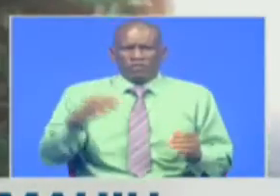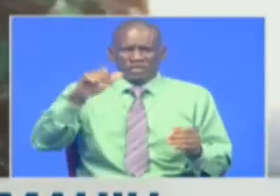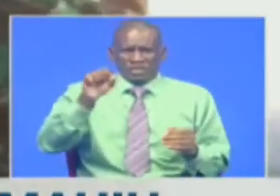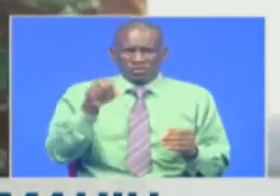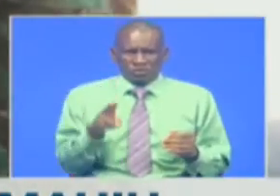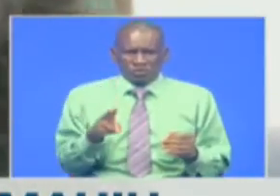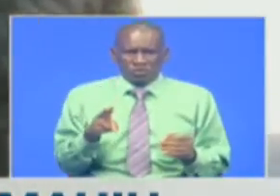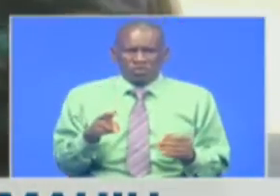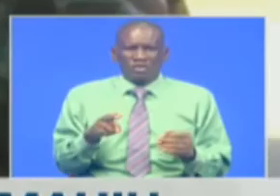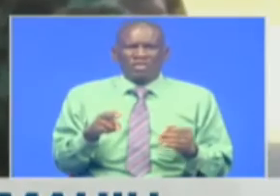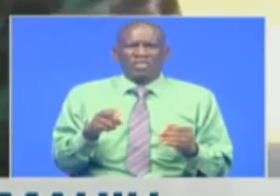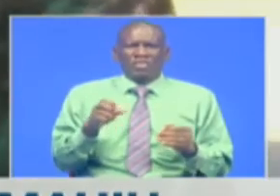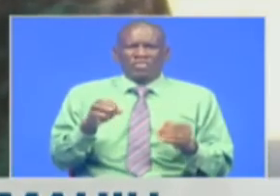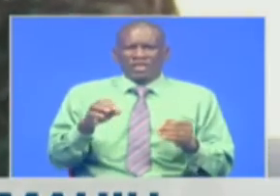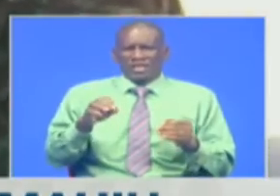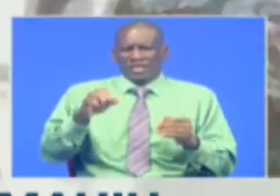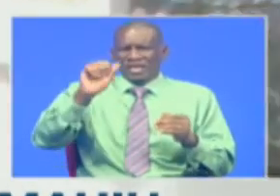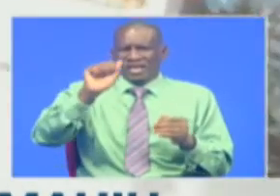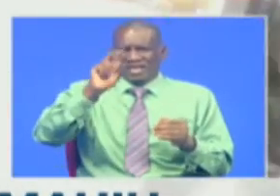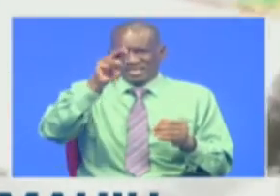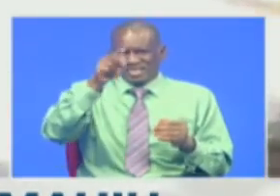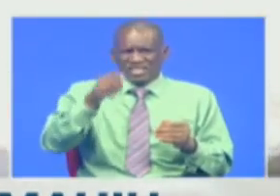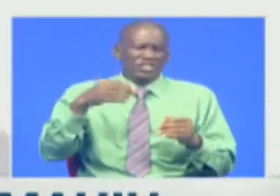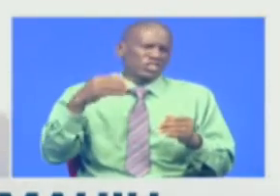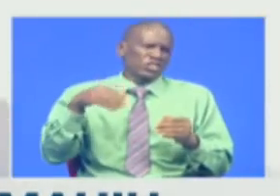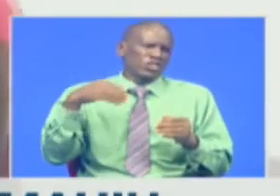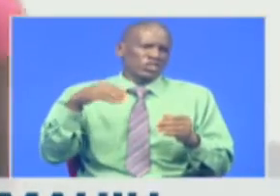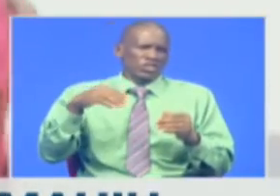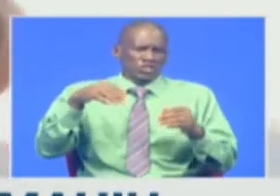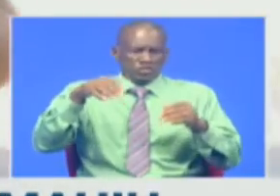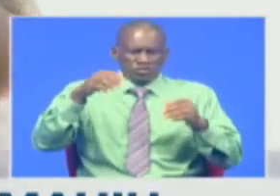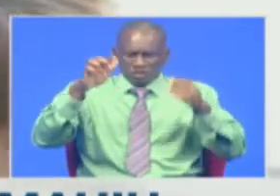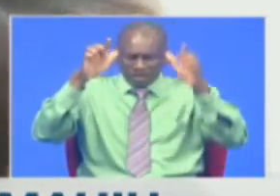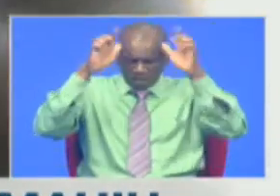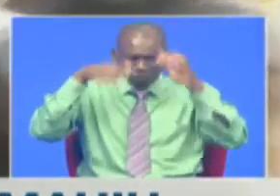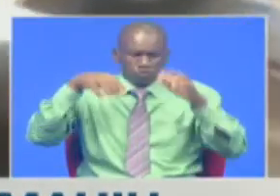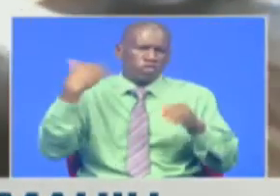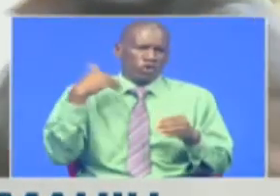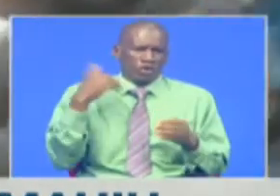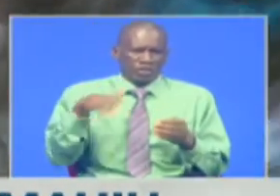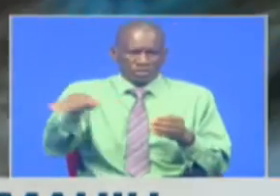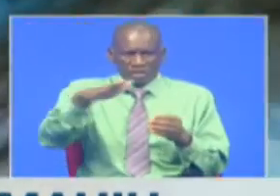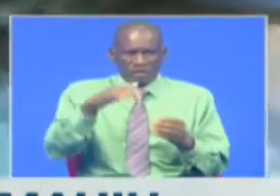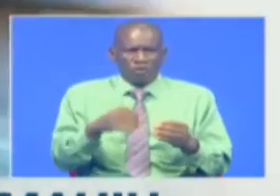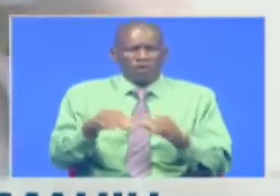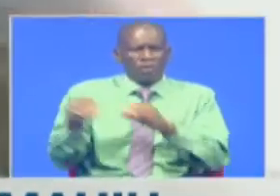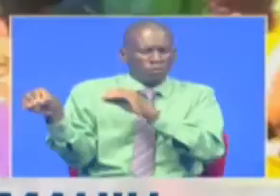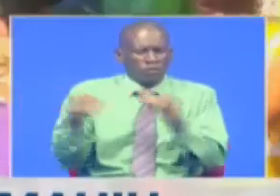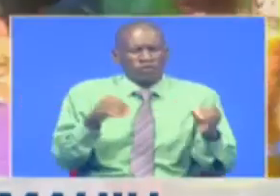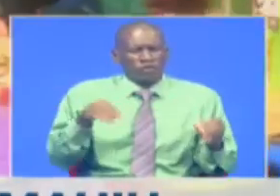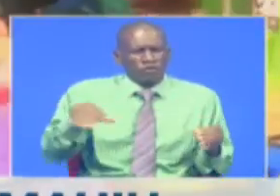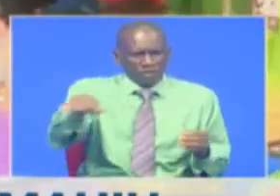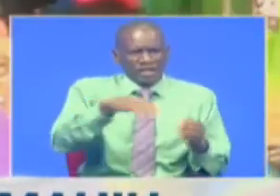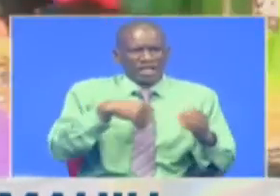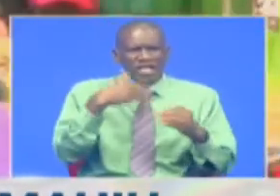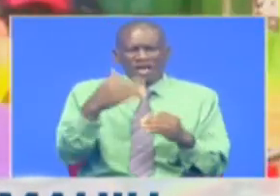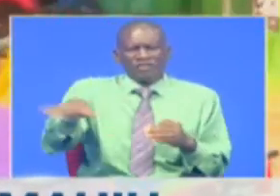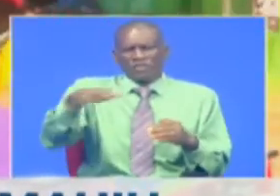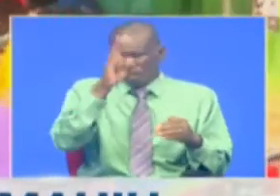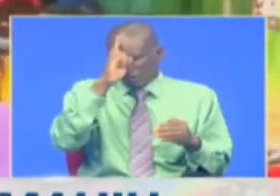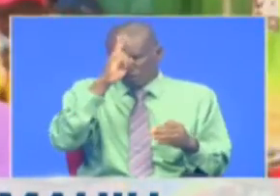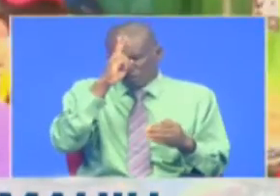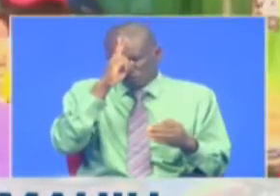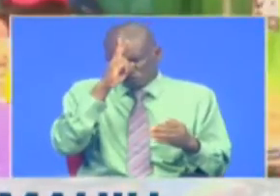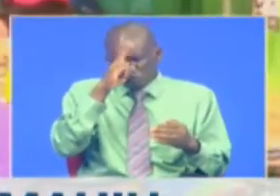the Anti-Stock Theft Unit, were dispatched to the area after local police were overwhelmed. At least 15